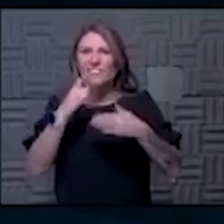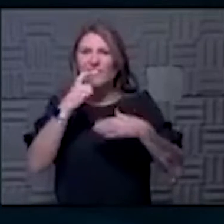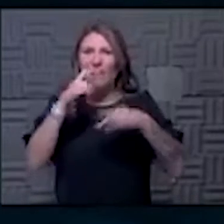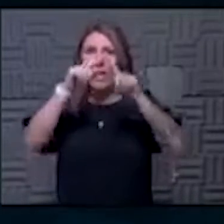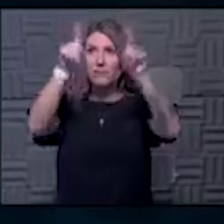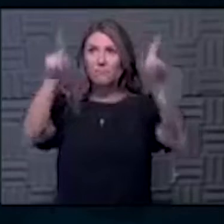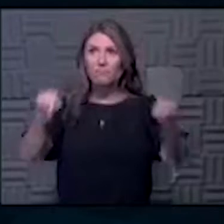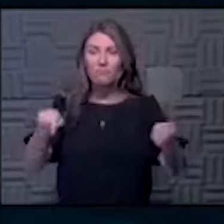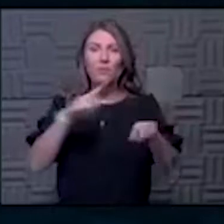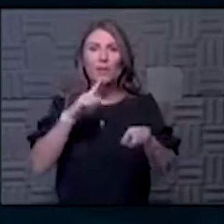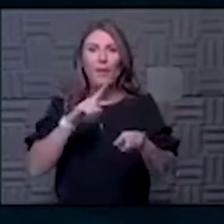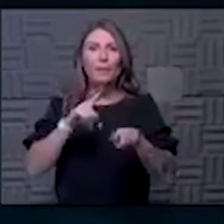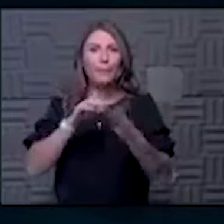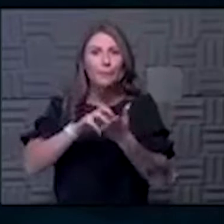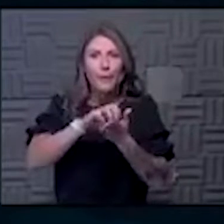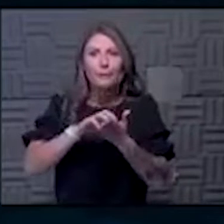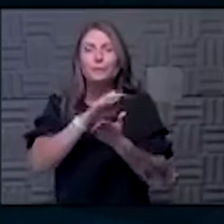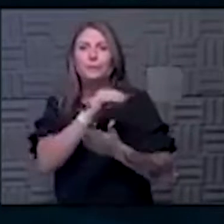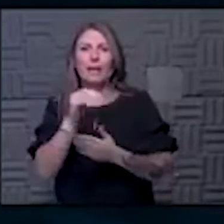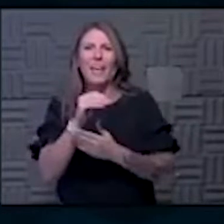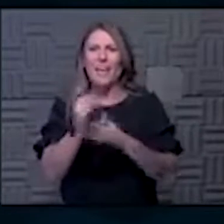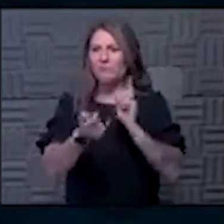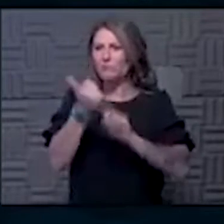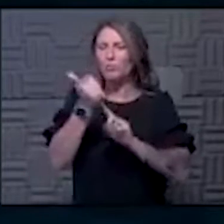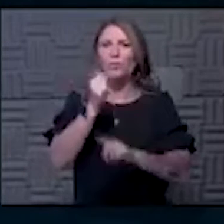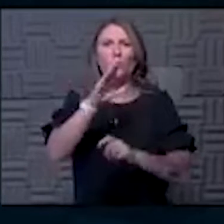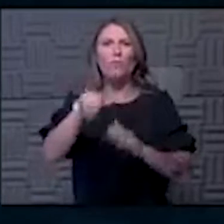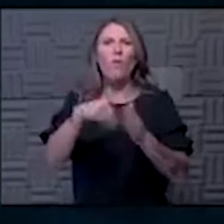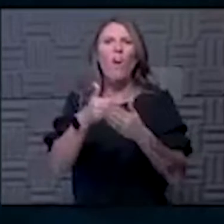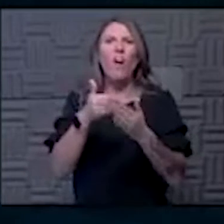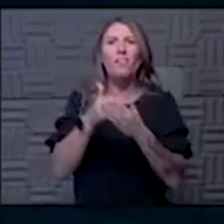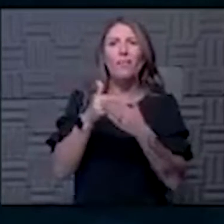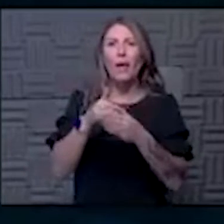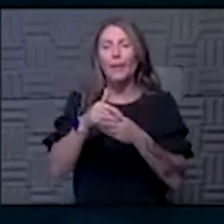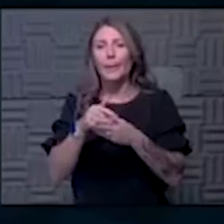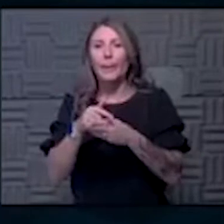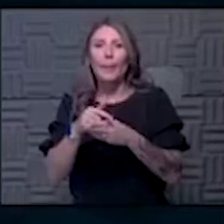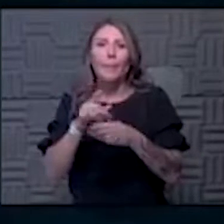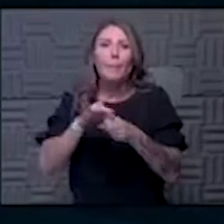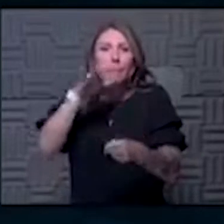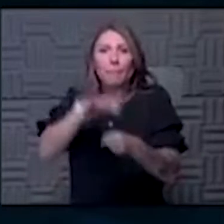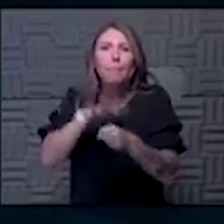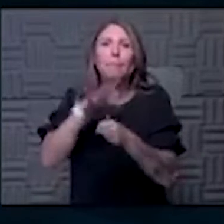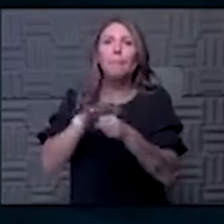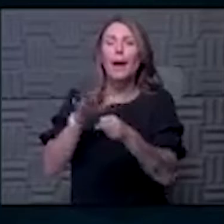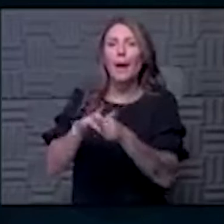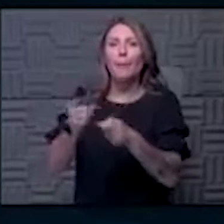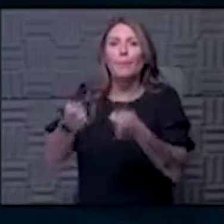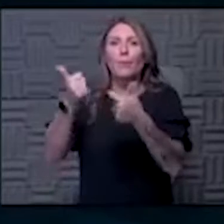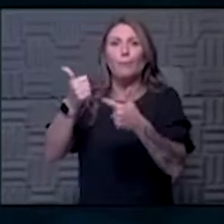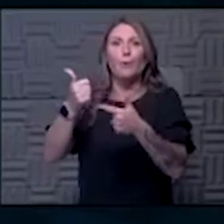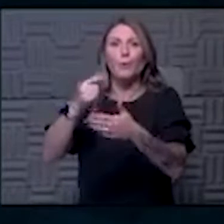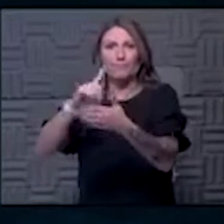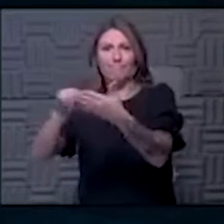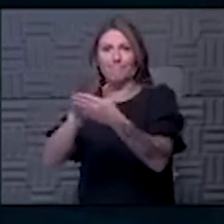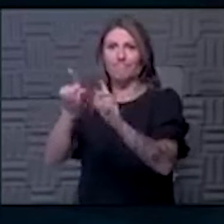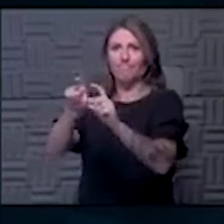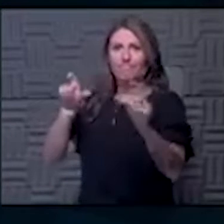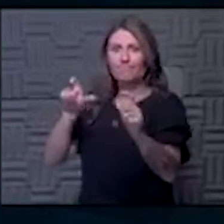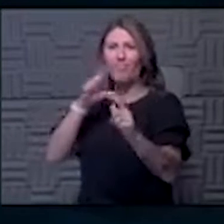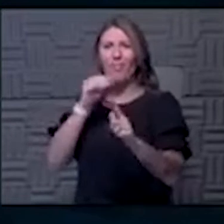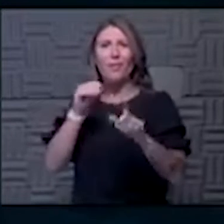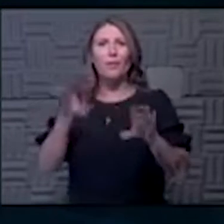self-serve food options and the soda fountains. So we've done everything we can here to make our guests as safe as